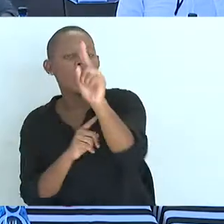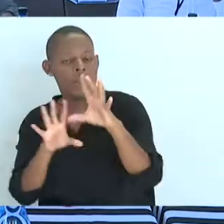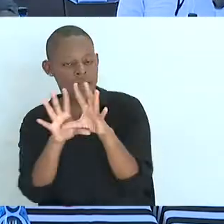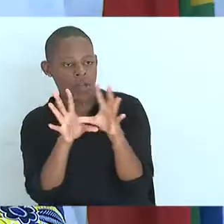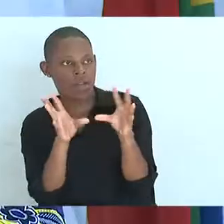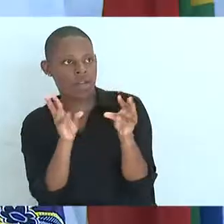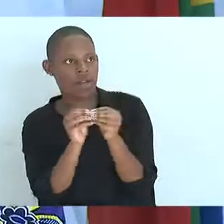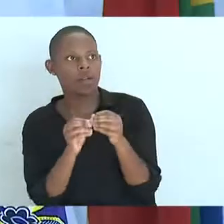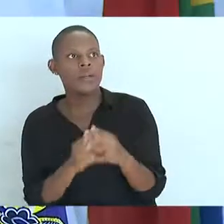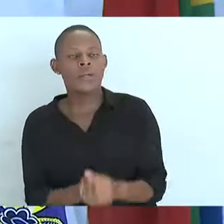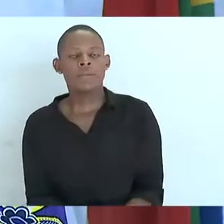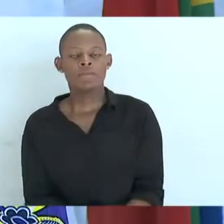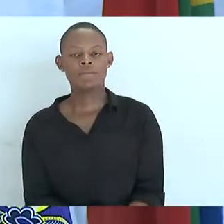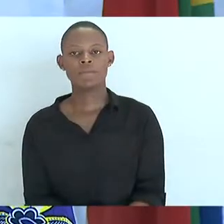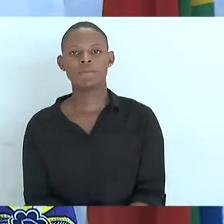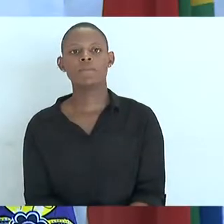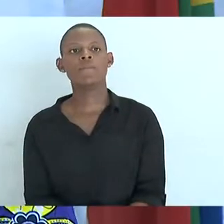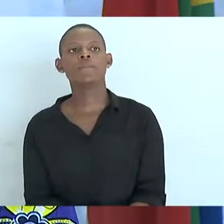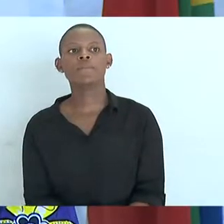Sisalelwe